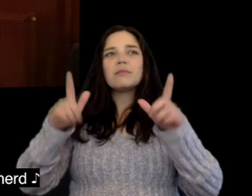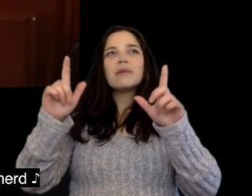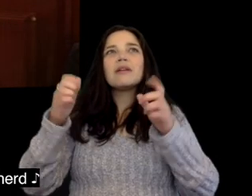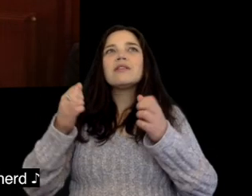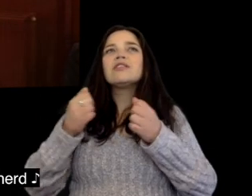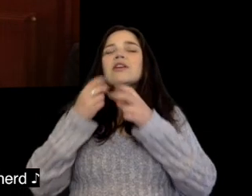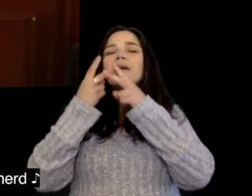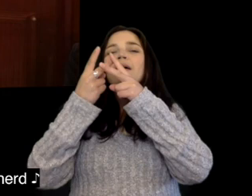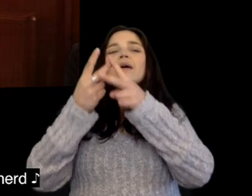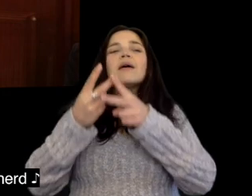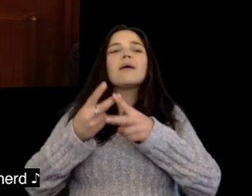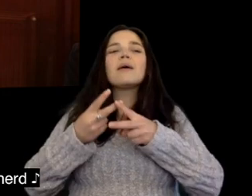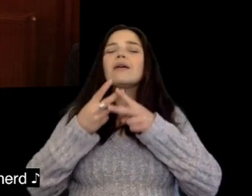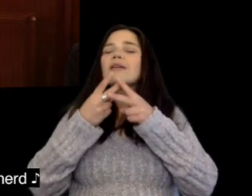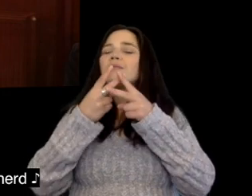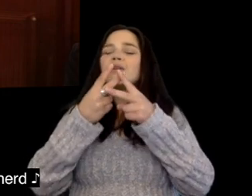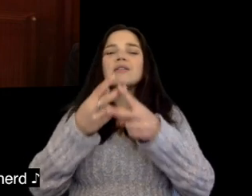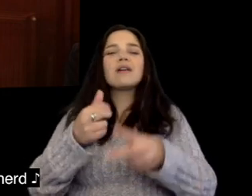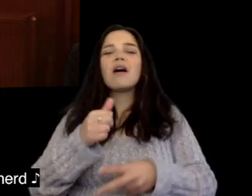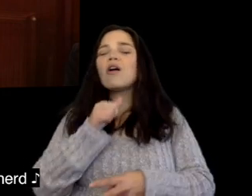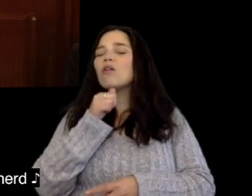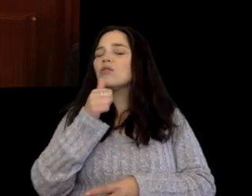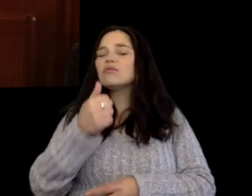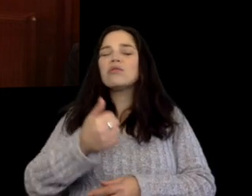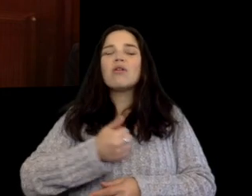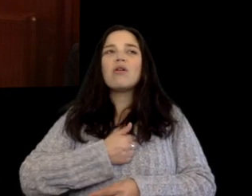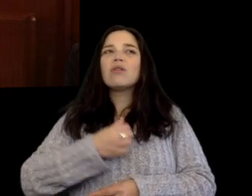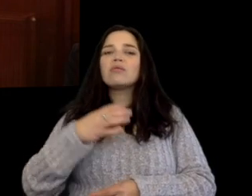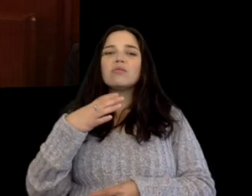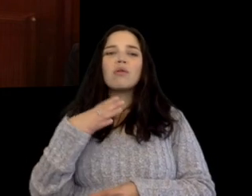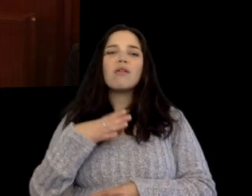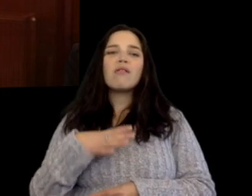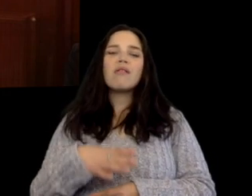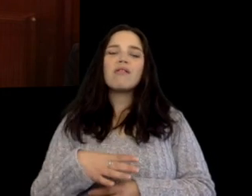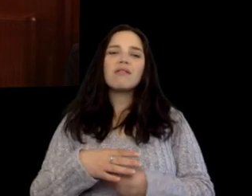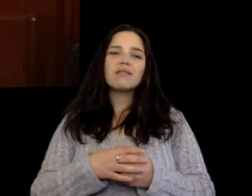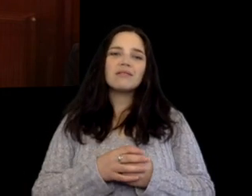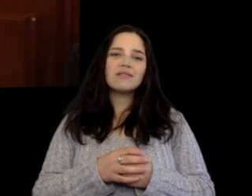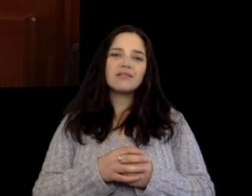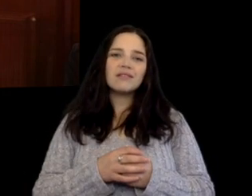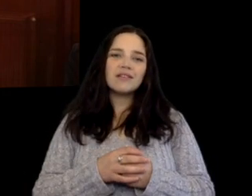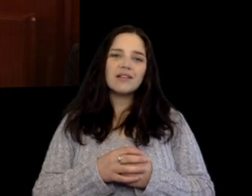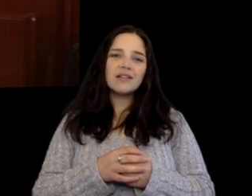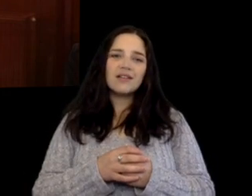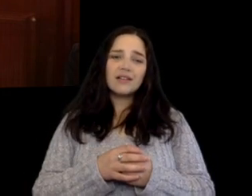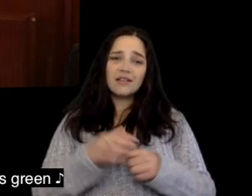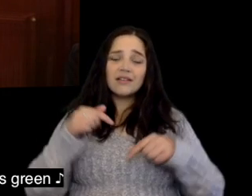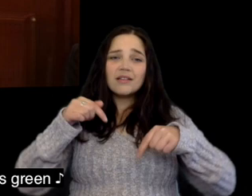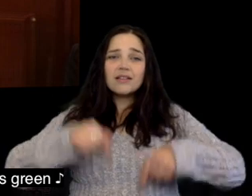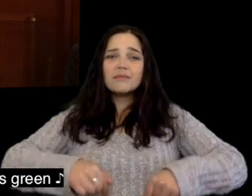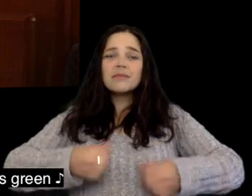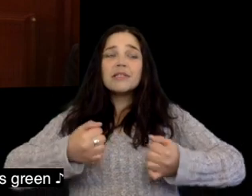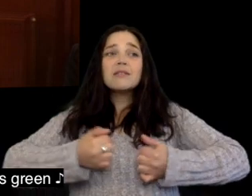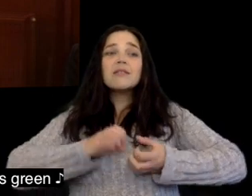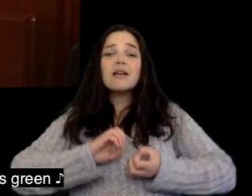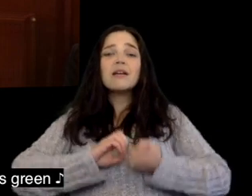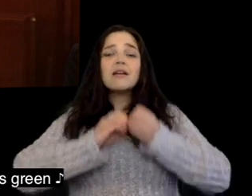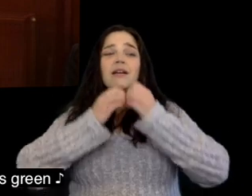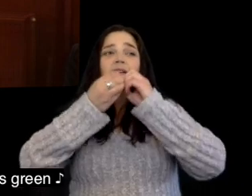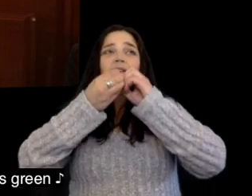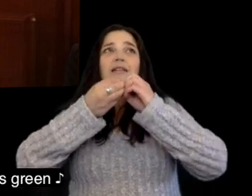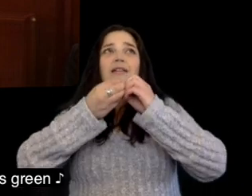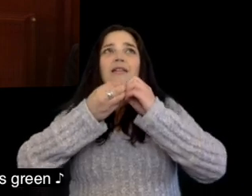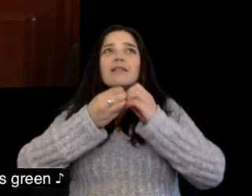The Lord's my shepherd, I'll not want. He makes